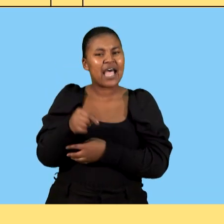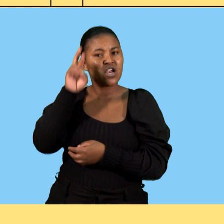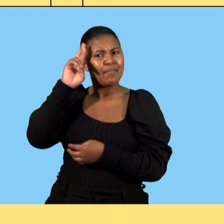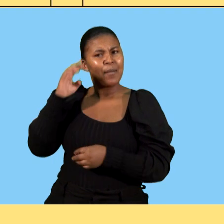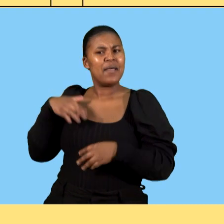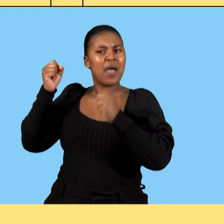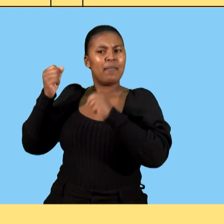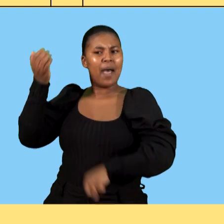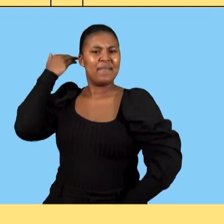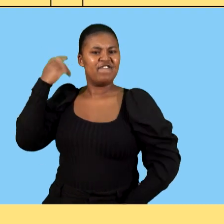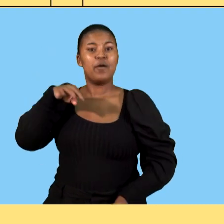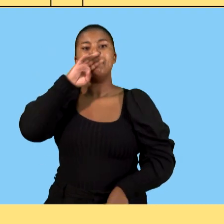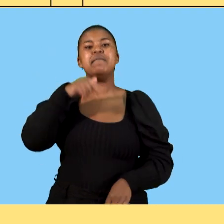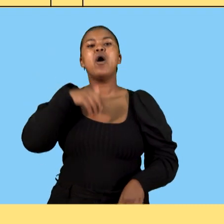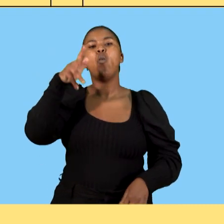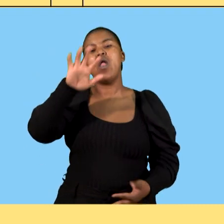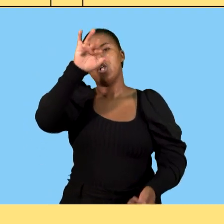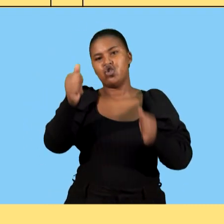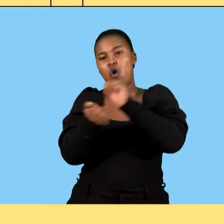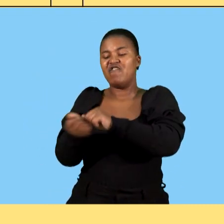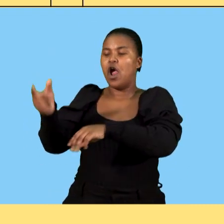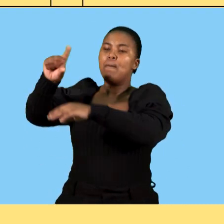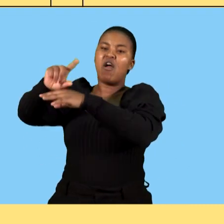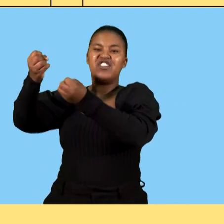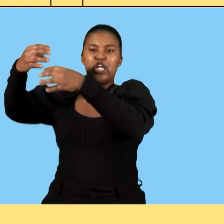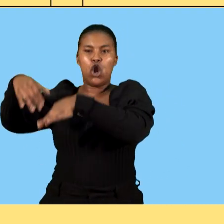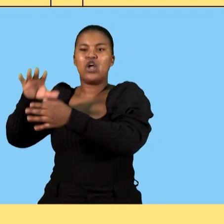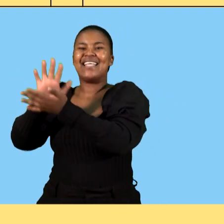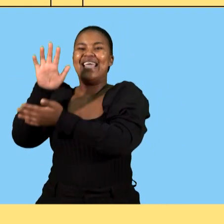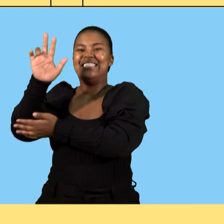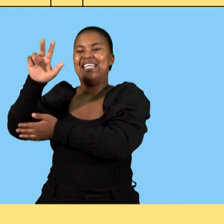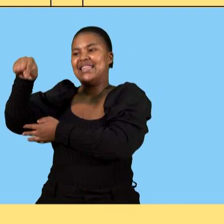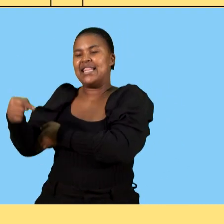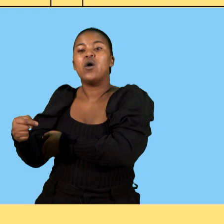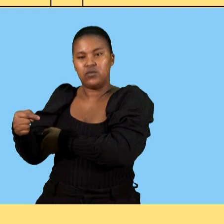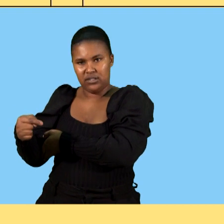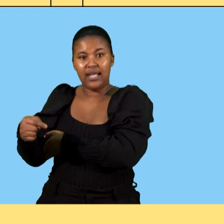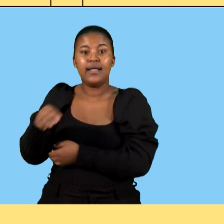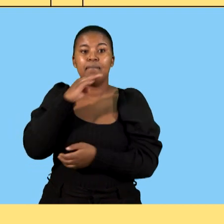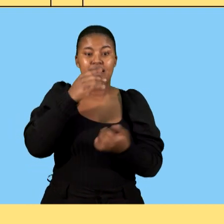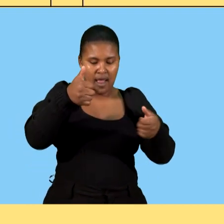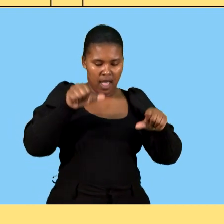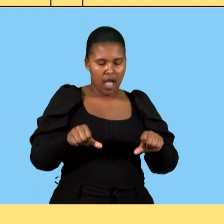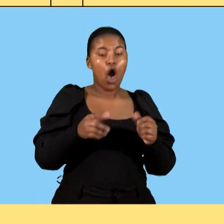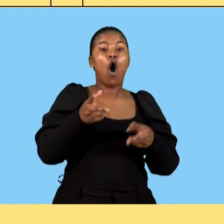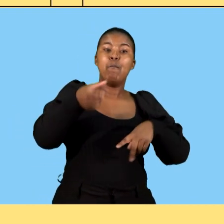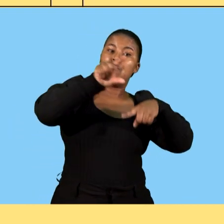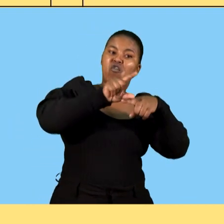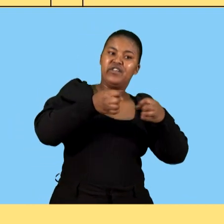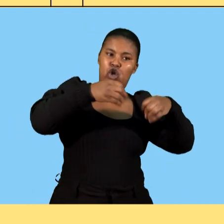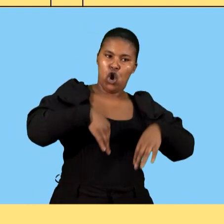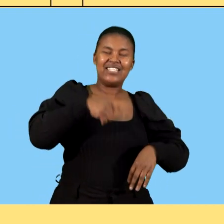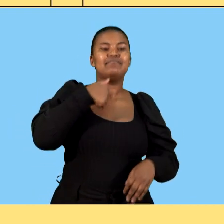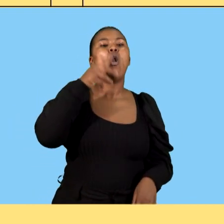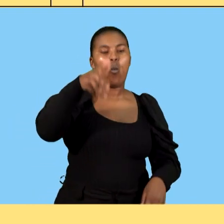about. Therefore, I'll close this account to the profit and loss with 18,000. When I come to my profit and loss, I'll then